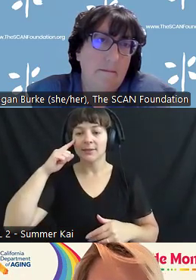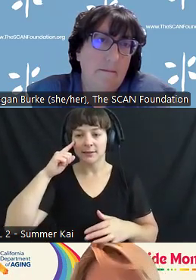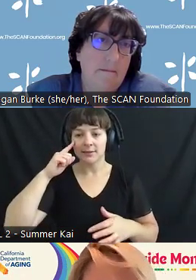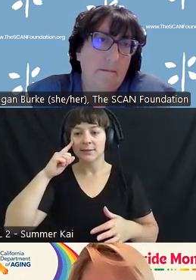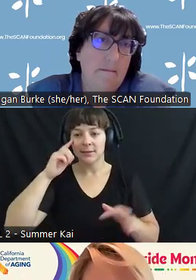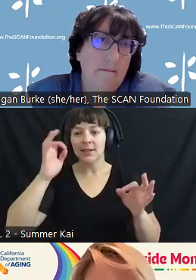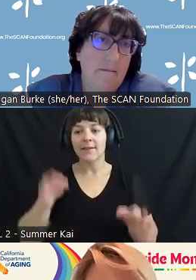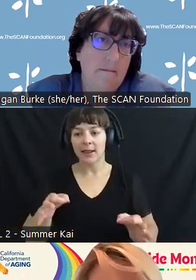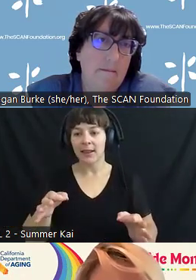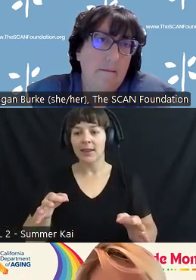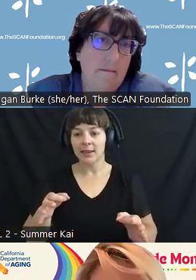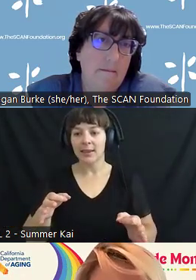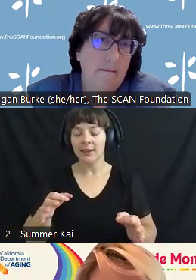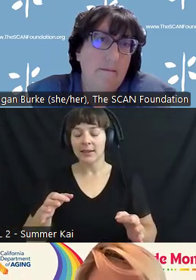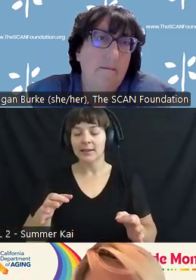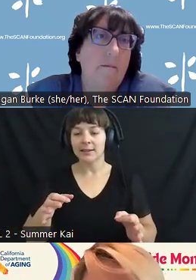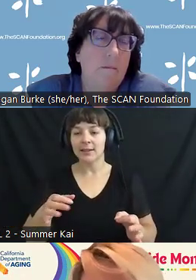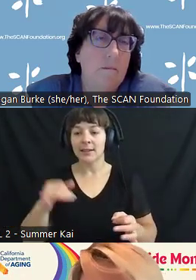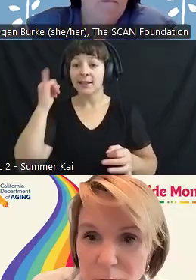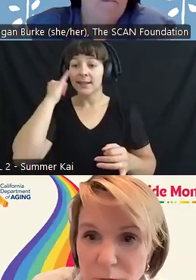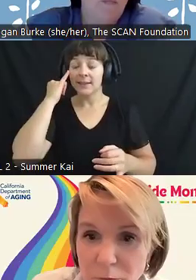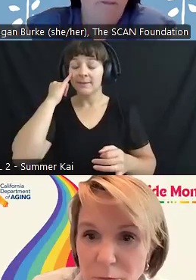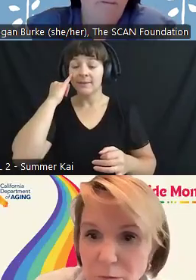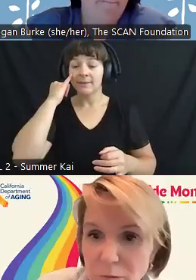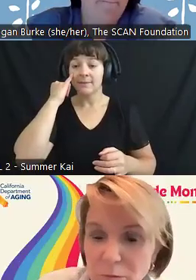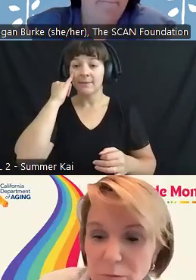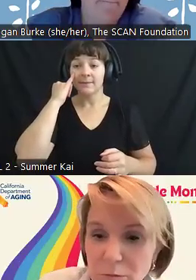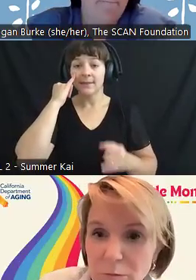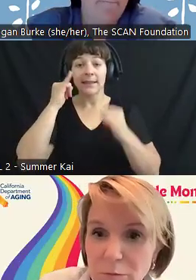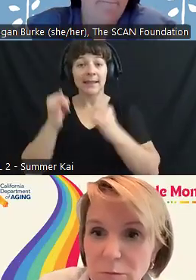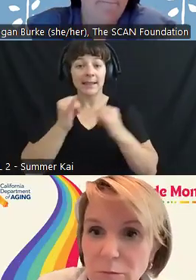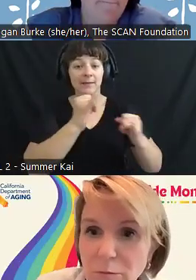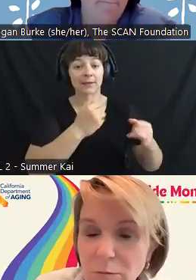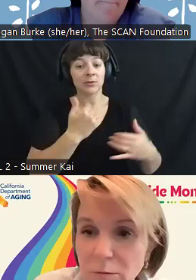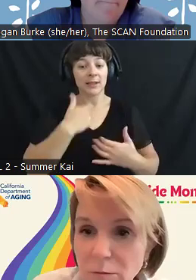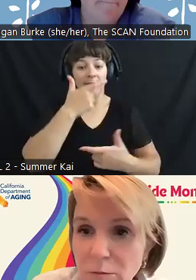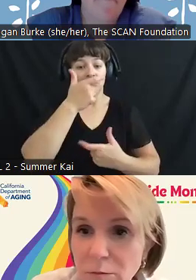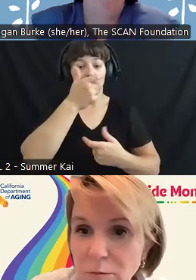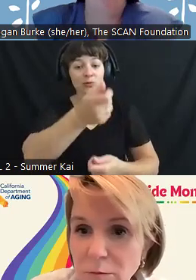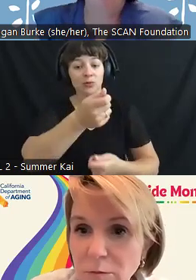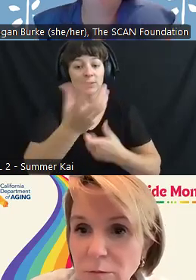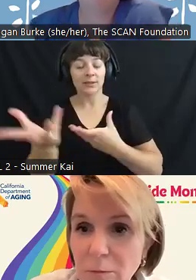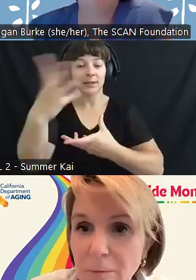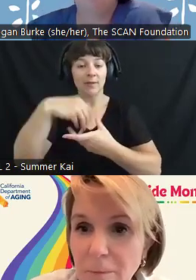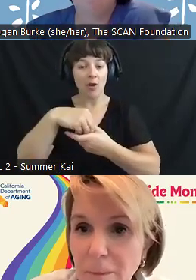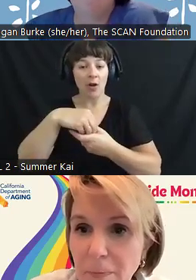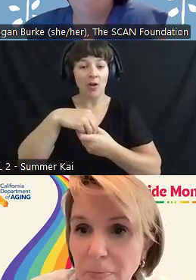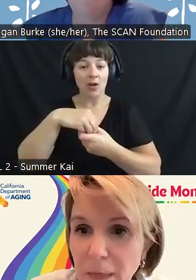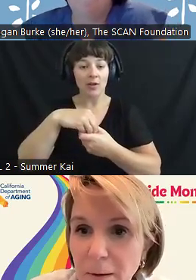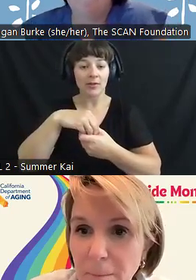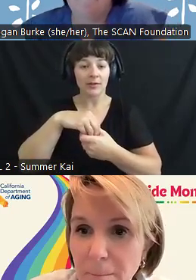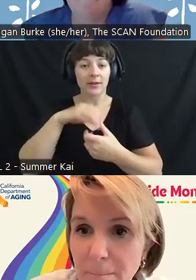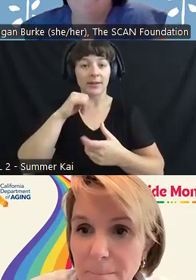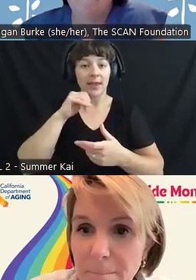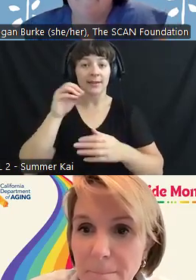if individuals have interest in participating in